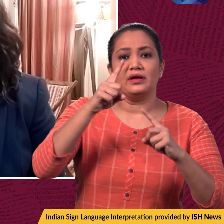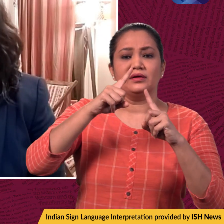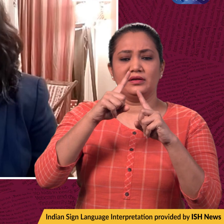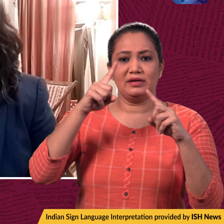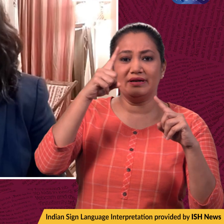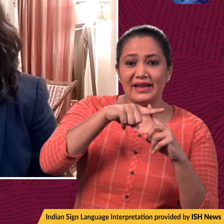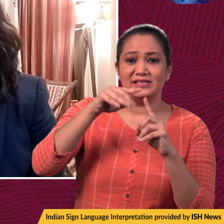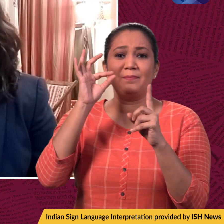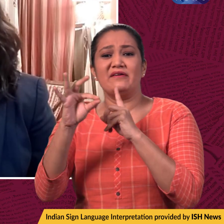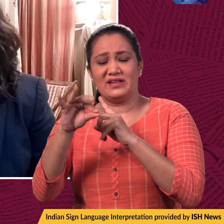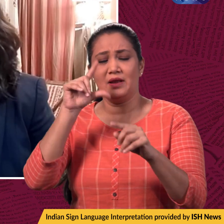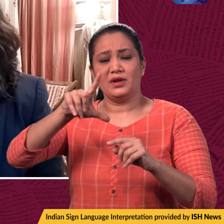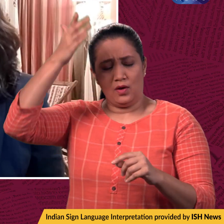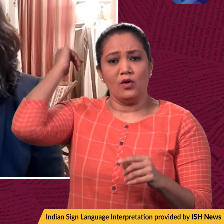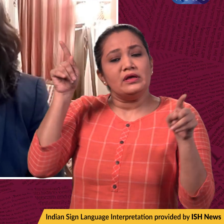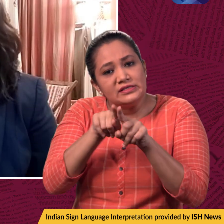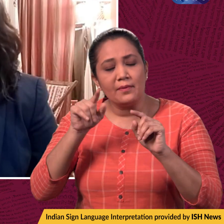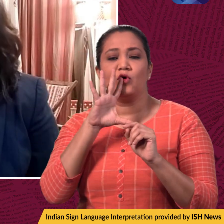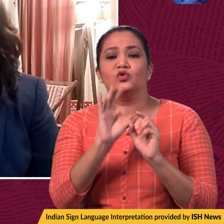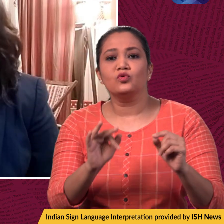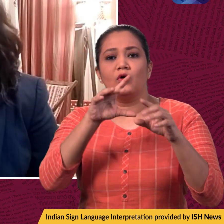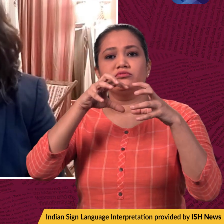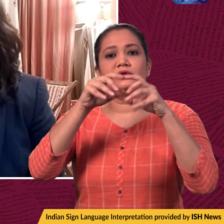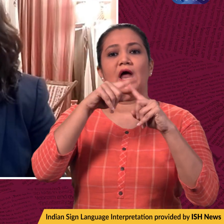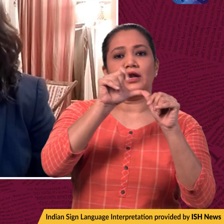by Thales Private Limited, a wholly owned